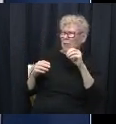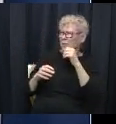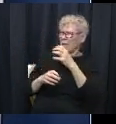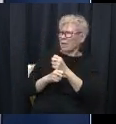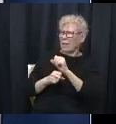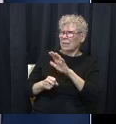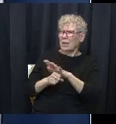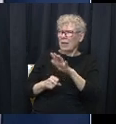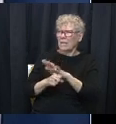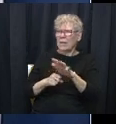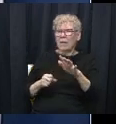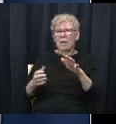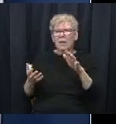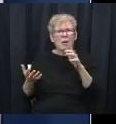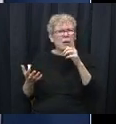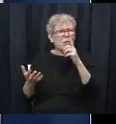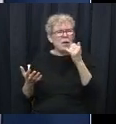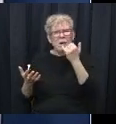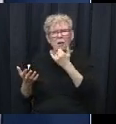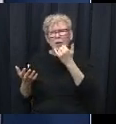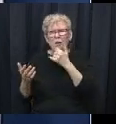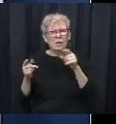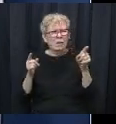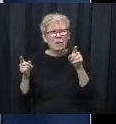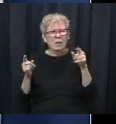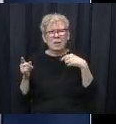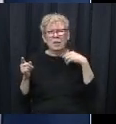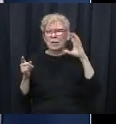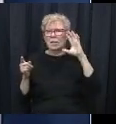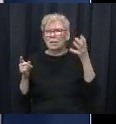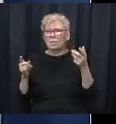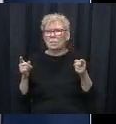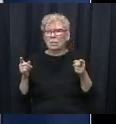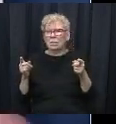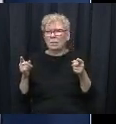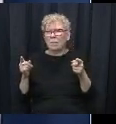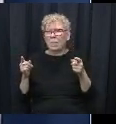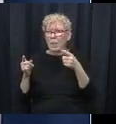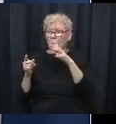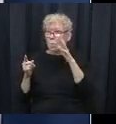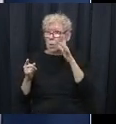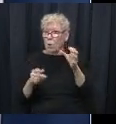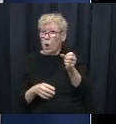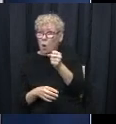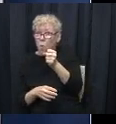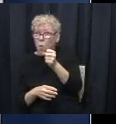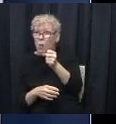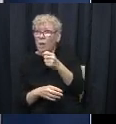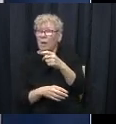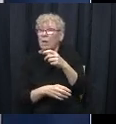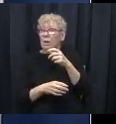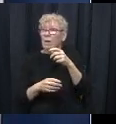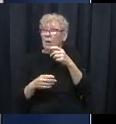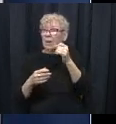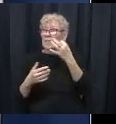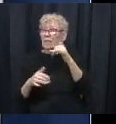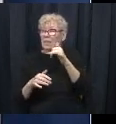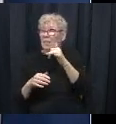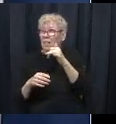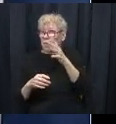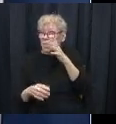if they are just sitting on the shelf? Yeah, and I'm upset too because we want to see every vaccine used within 3